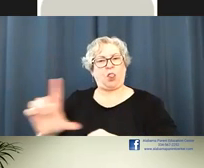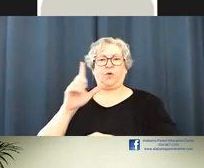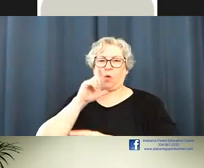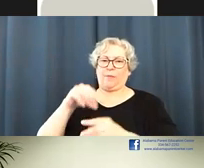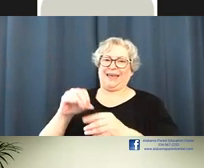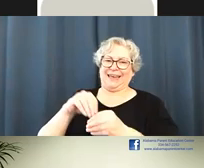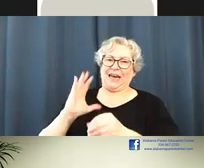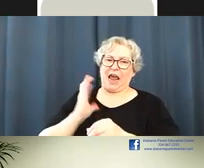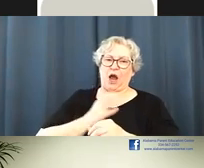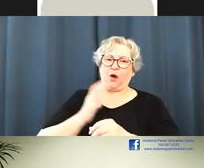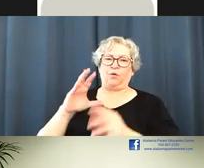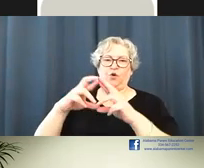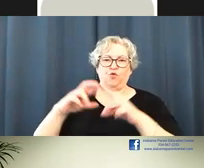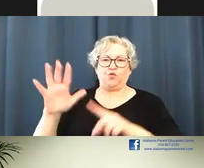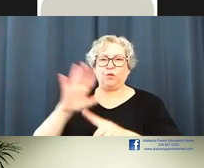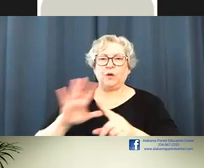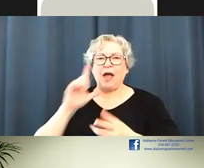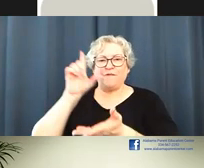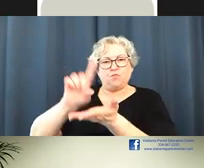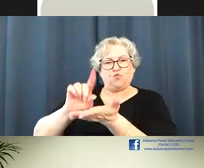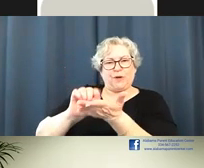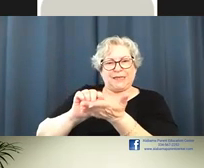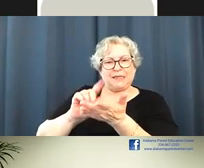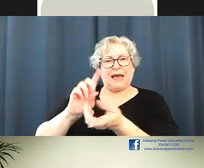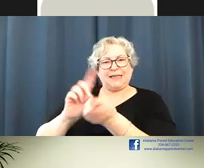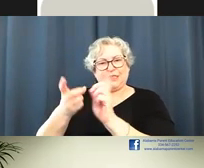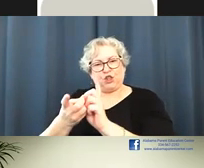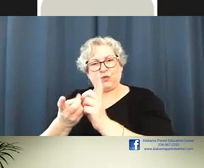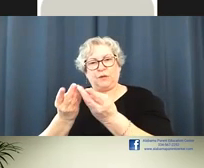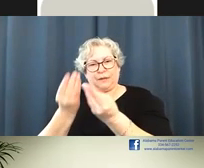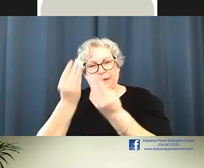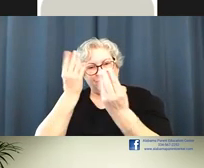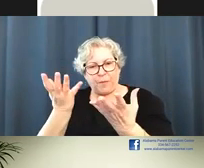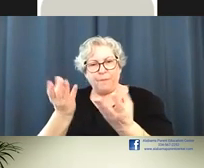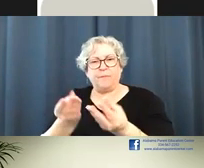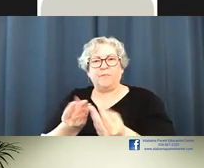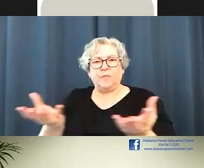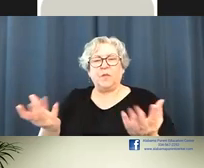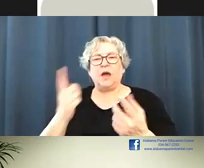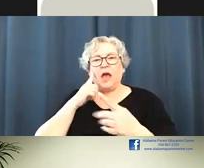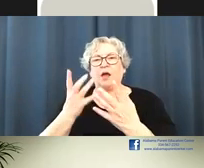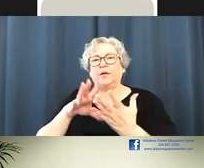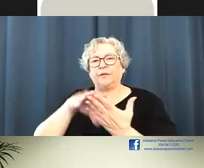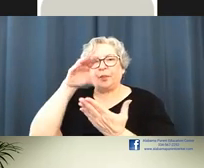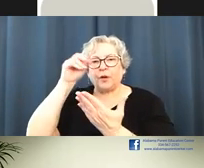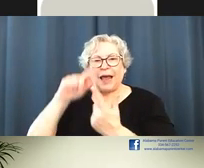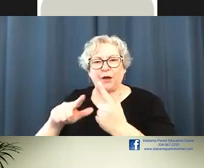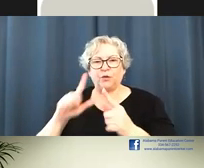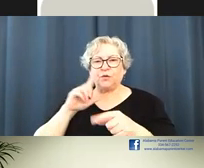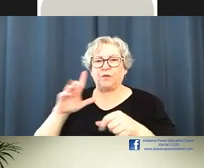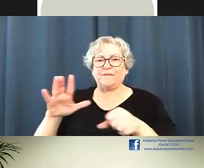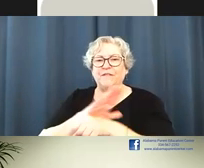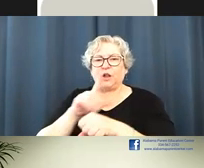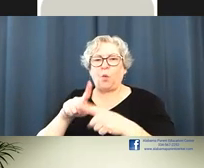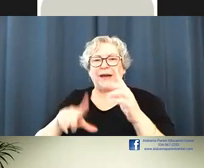region, creating new print and digital materials, along with a wide range of learning opportunities to help fill those identified